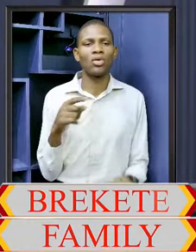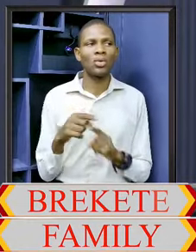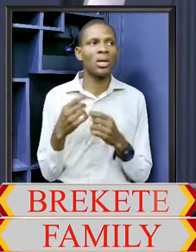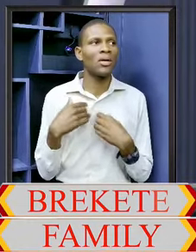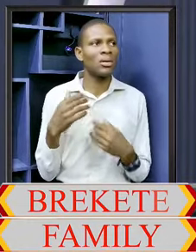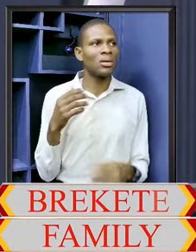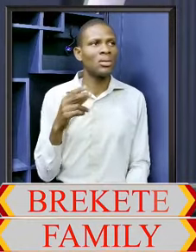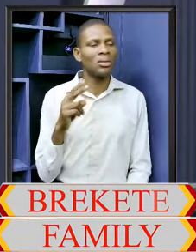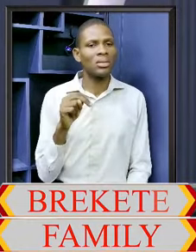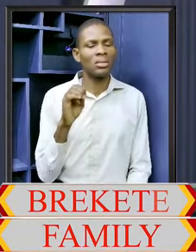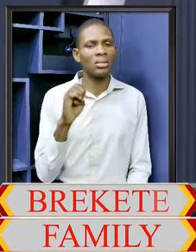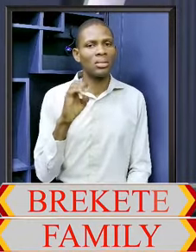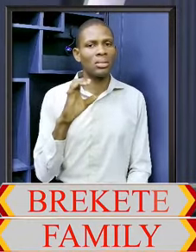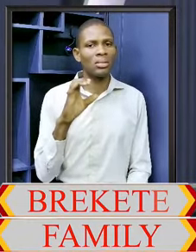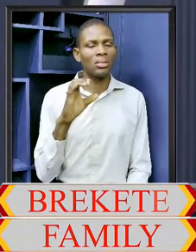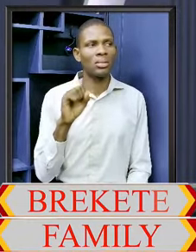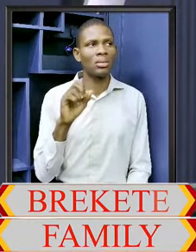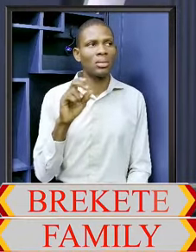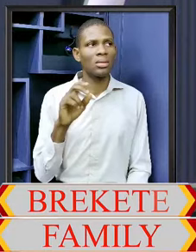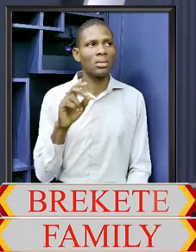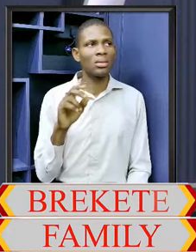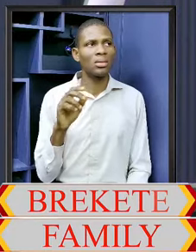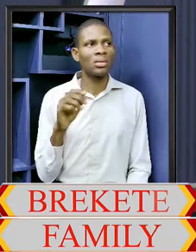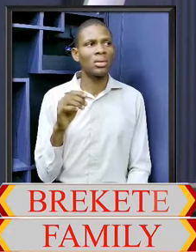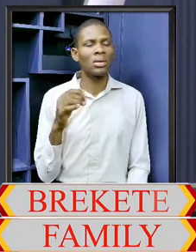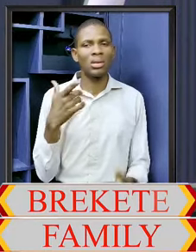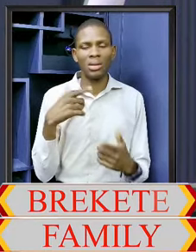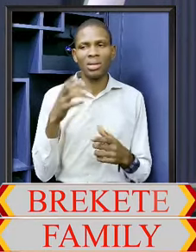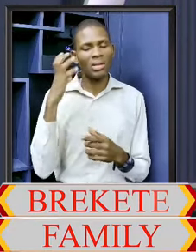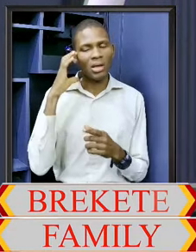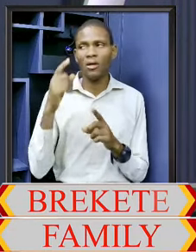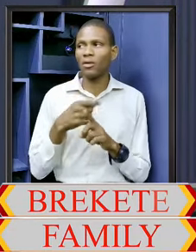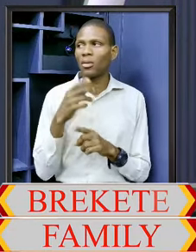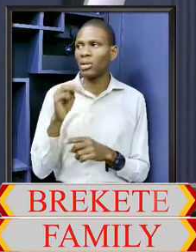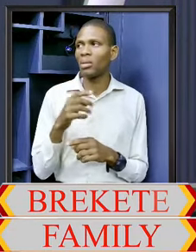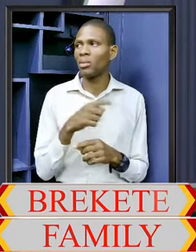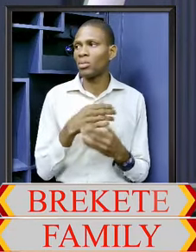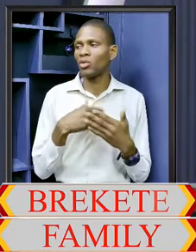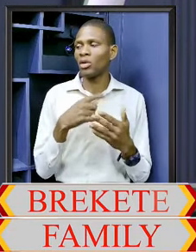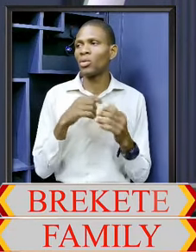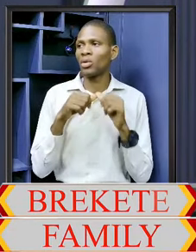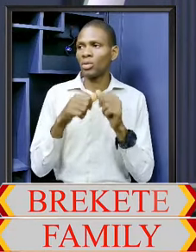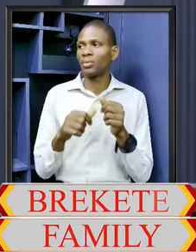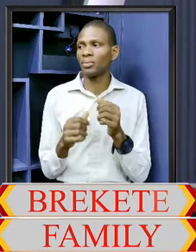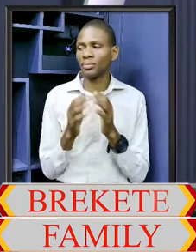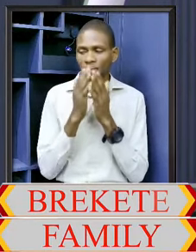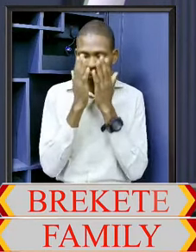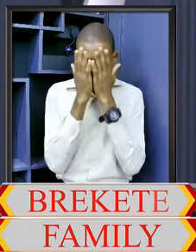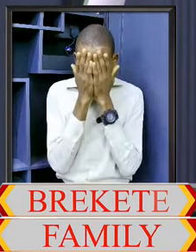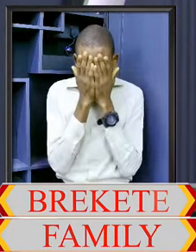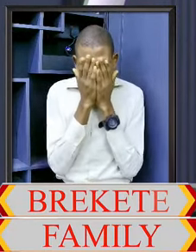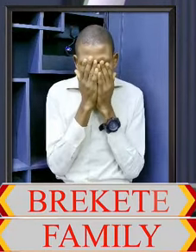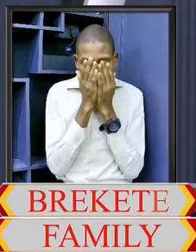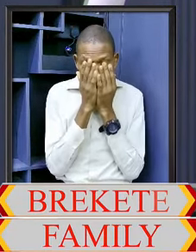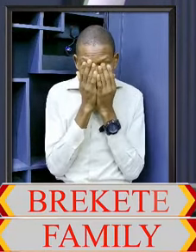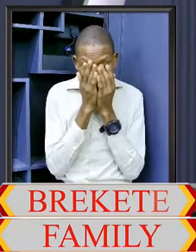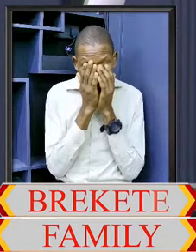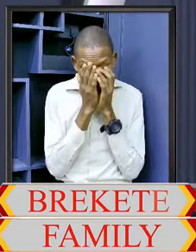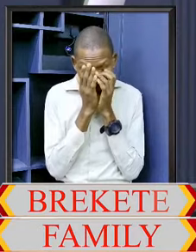Next Hub. For the inside our studio, it go good make we hear from them before we take the next update.